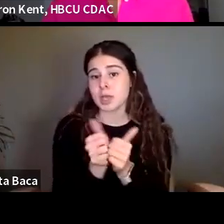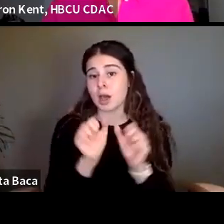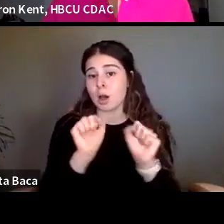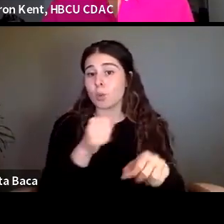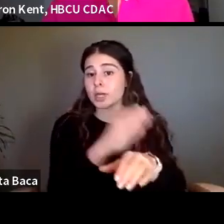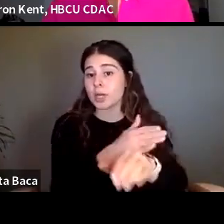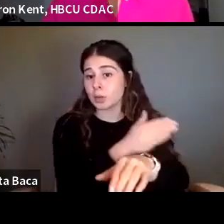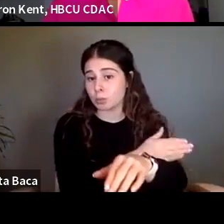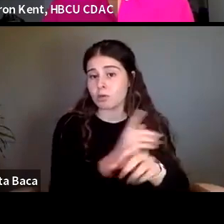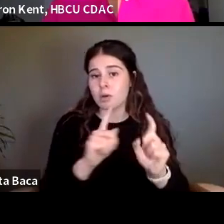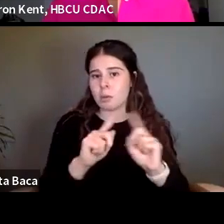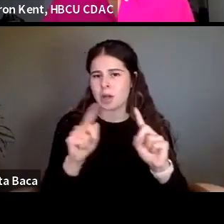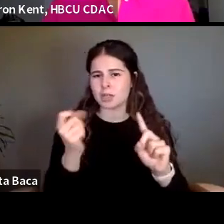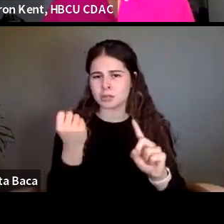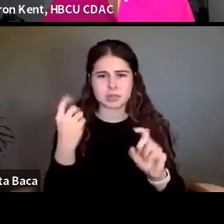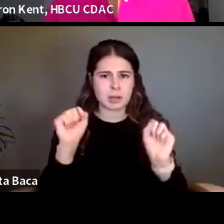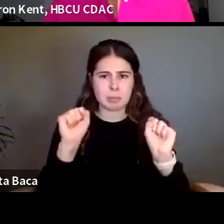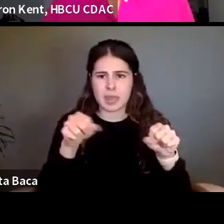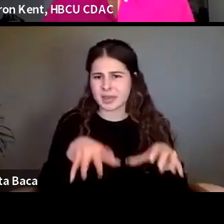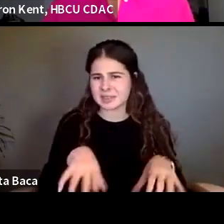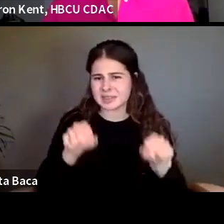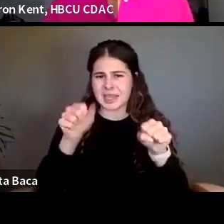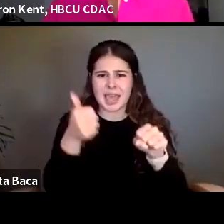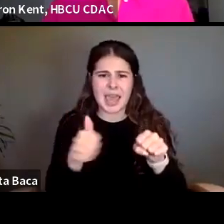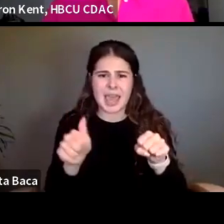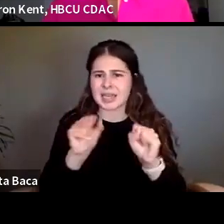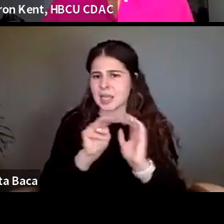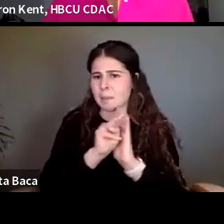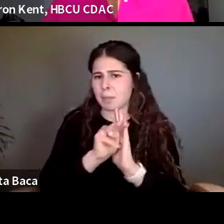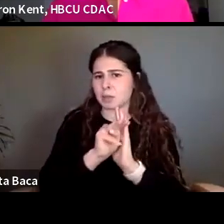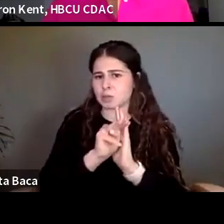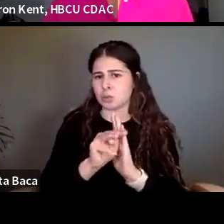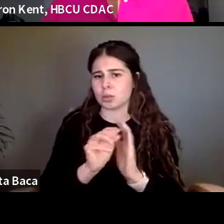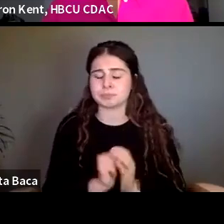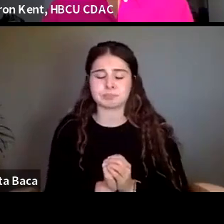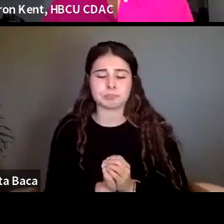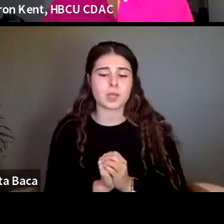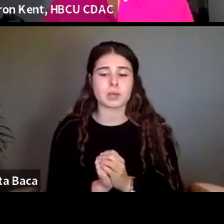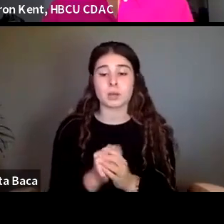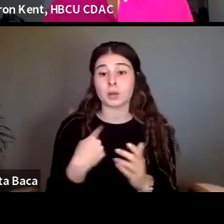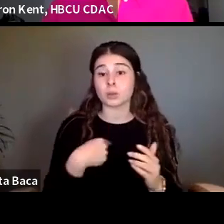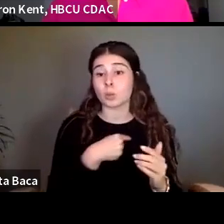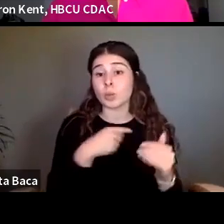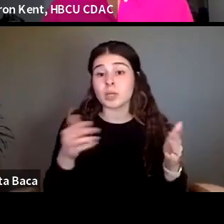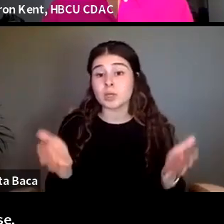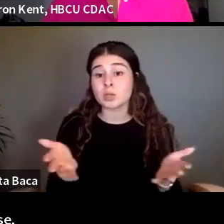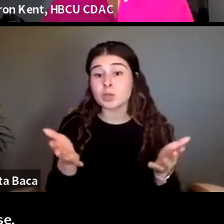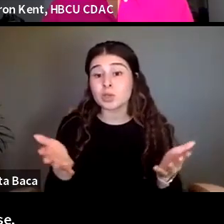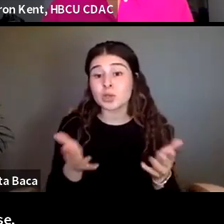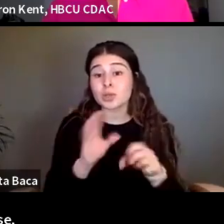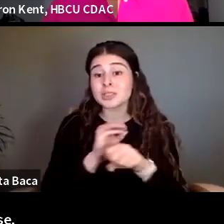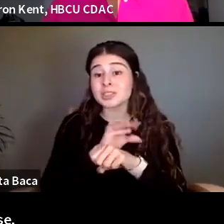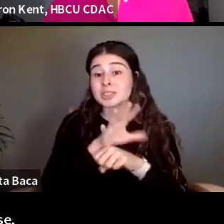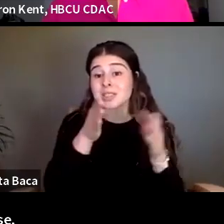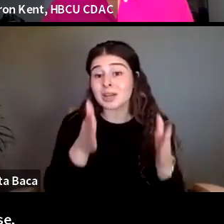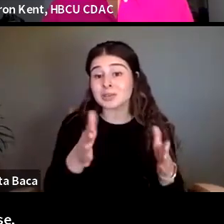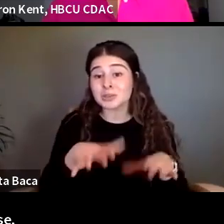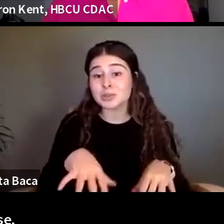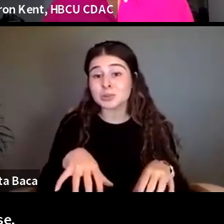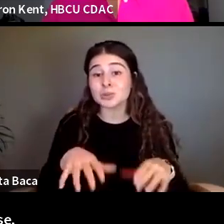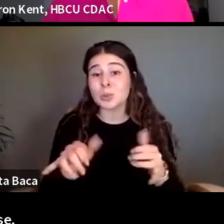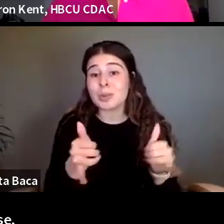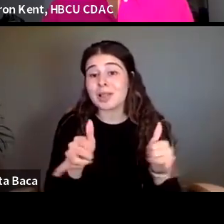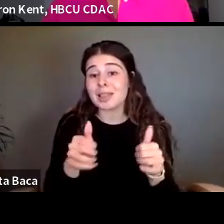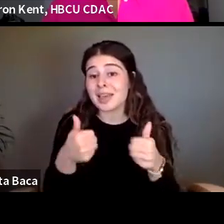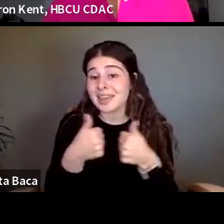to play our online learning game, of course, and they establish their own organizational accounts to monitor the progress